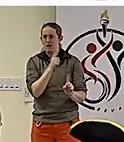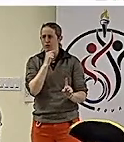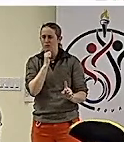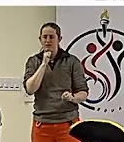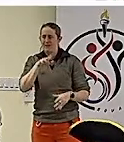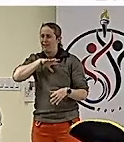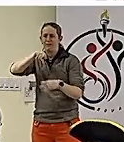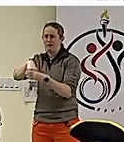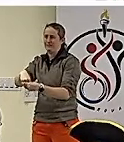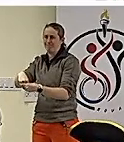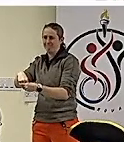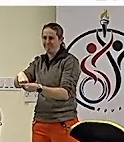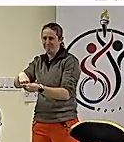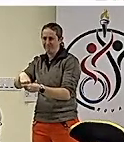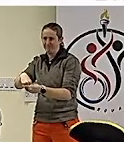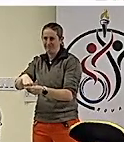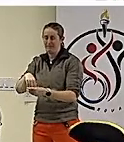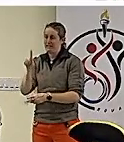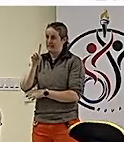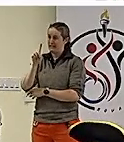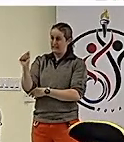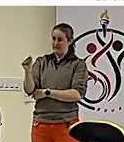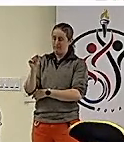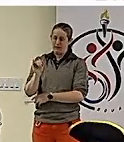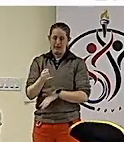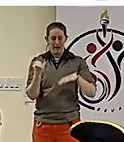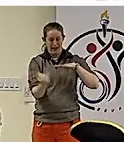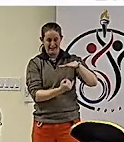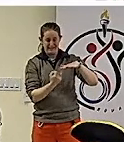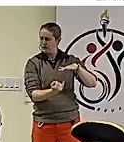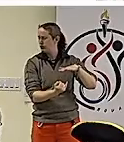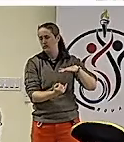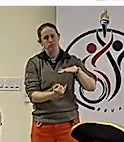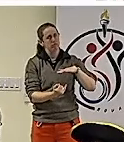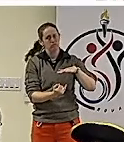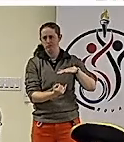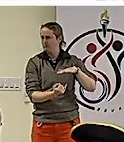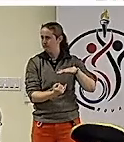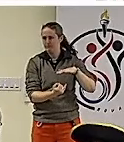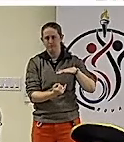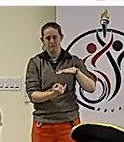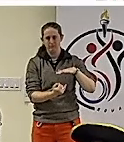Disability does not exist in isolation. It intersects with